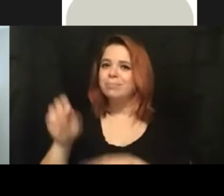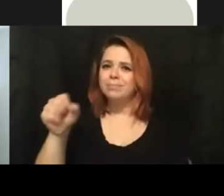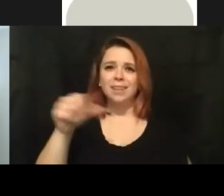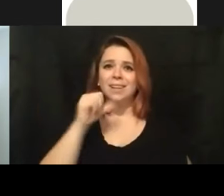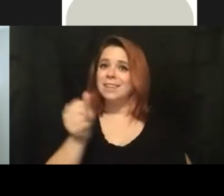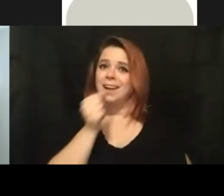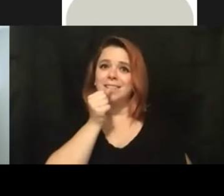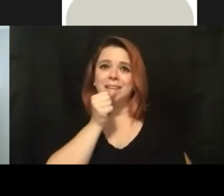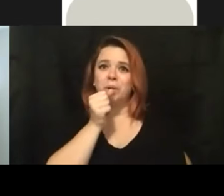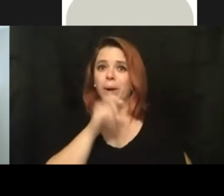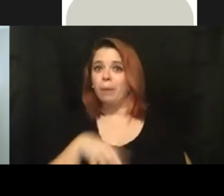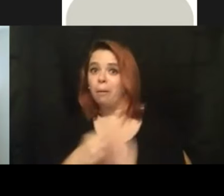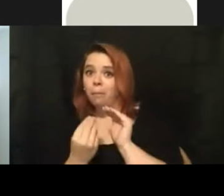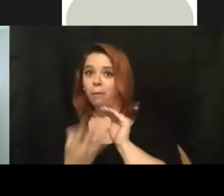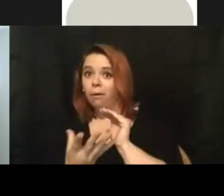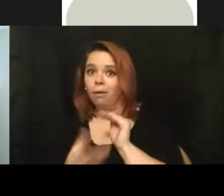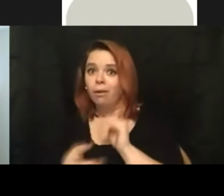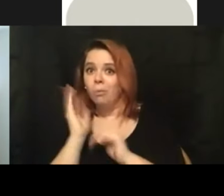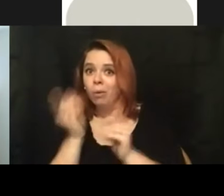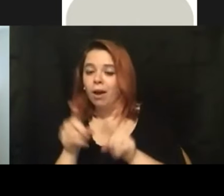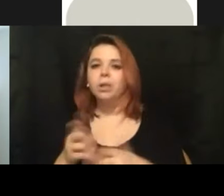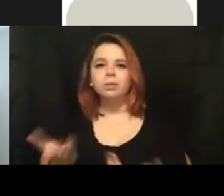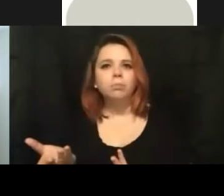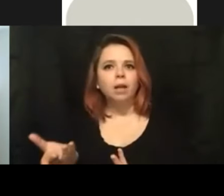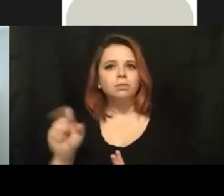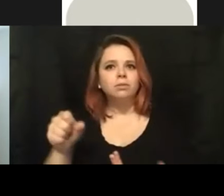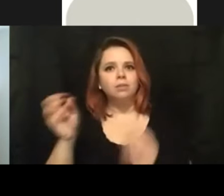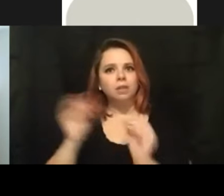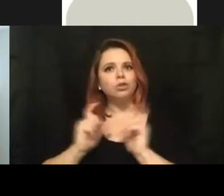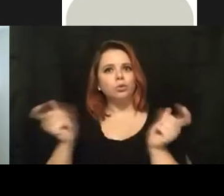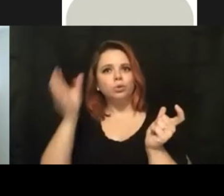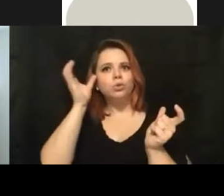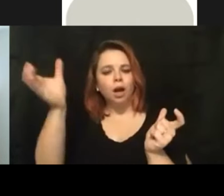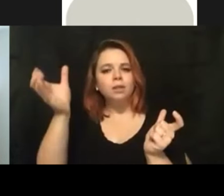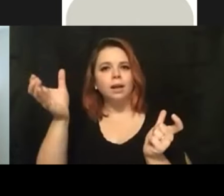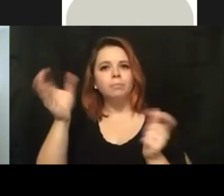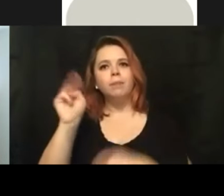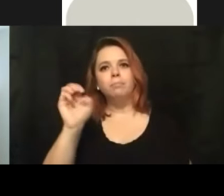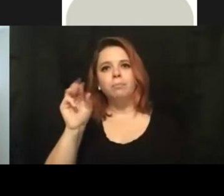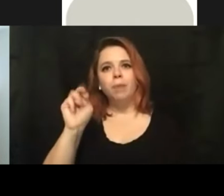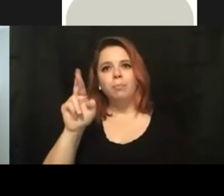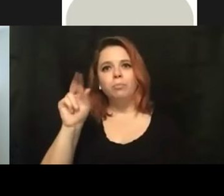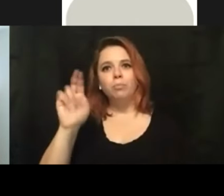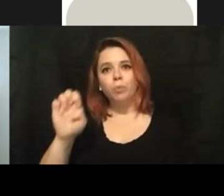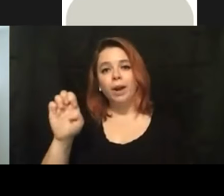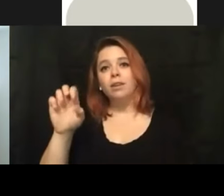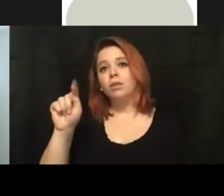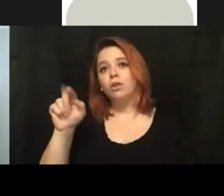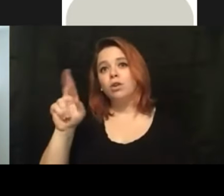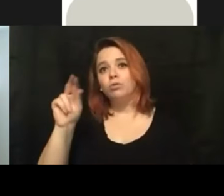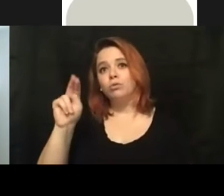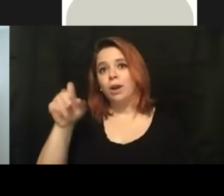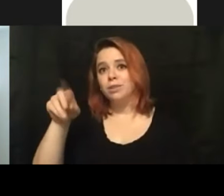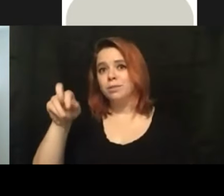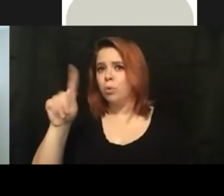by saying, yeah, definitely membrane transport is going to be a huge concept for this. Protein synthesis was a huge